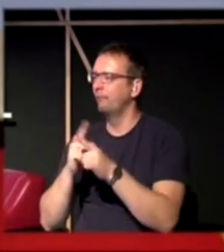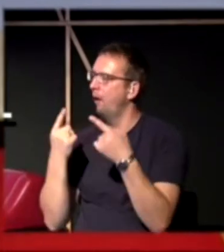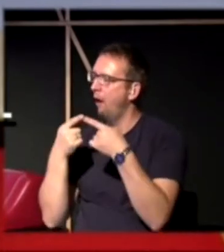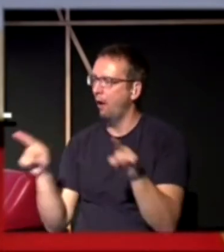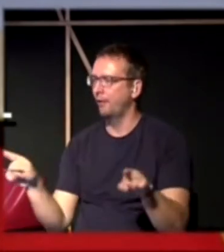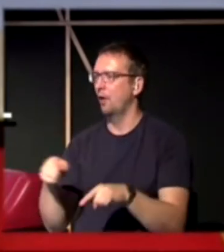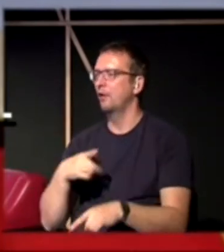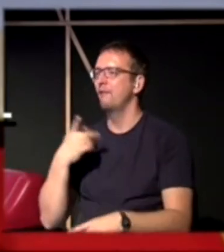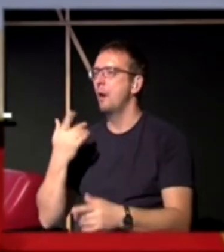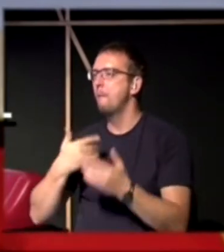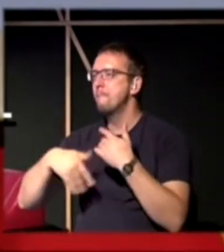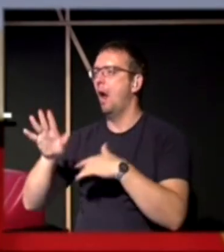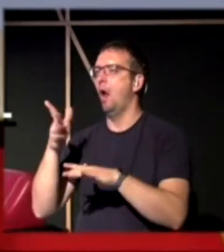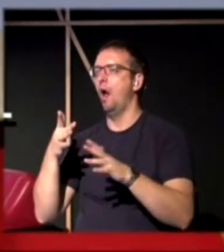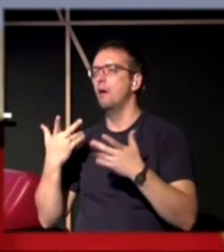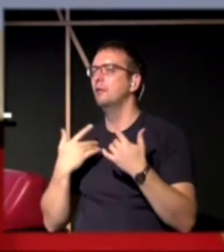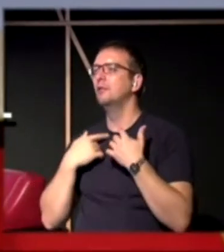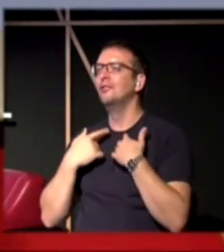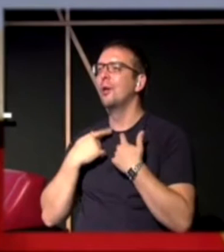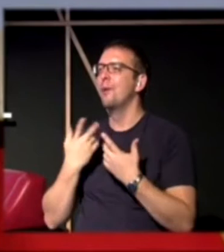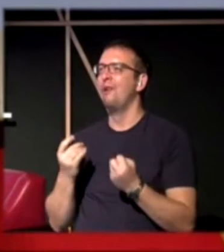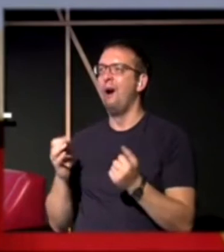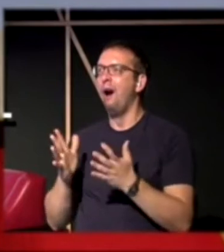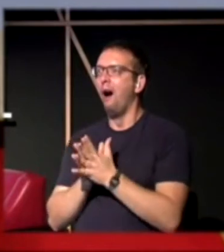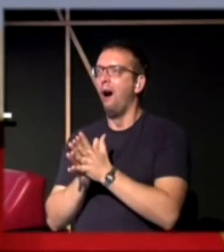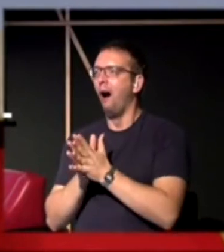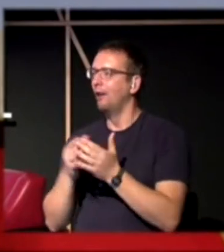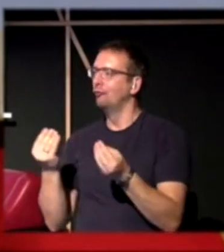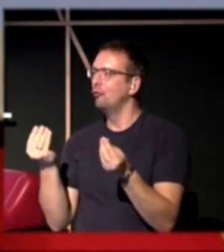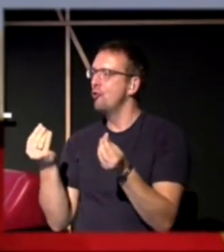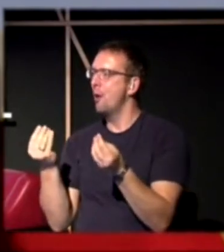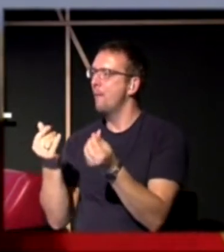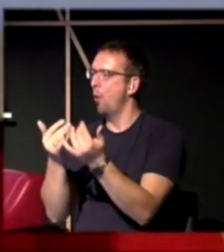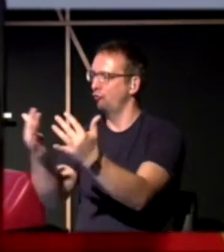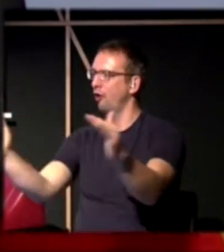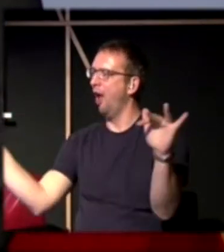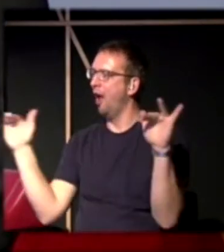don't get from TV, is any idea what actually happened.